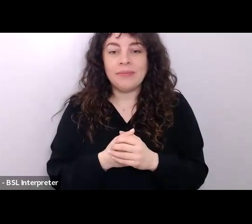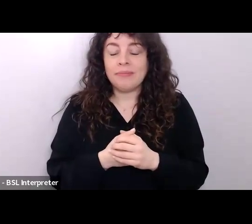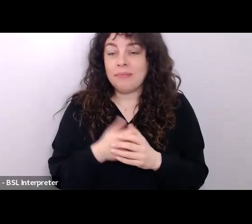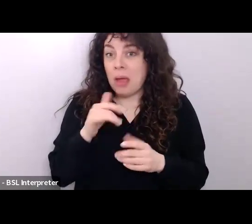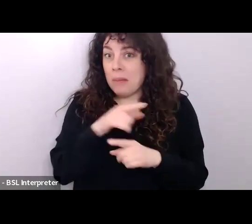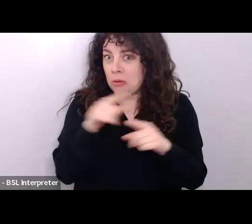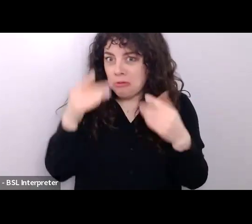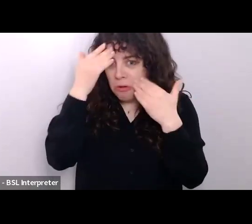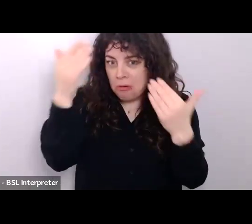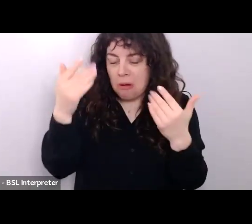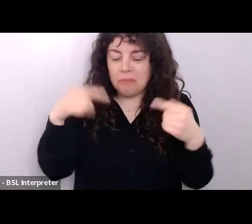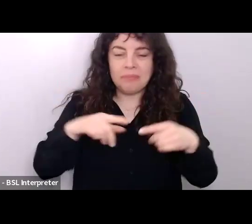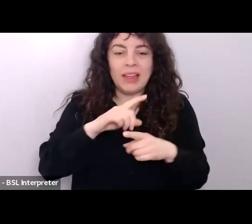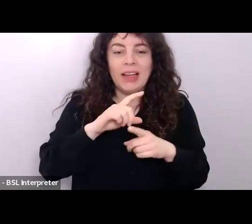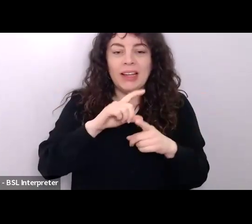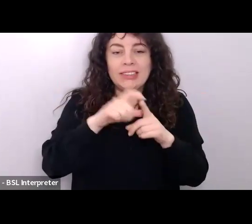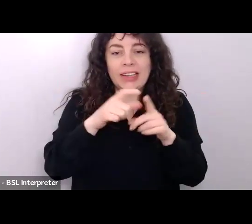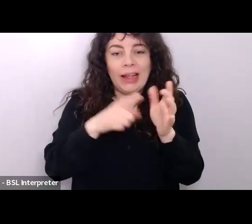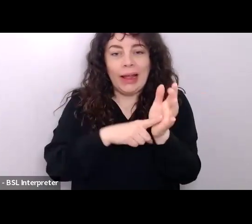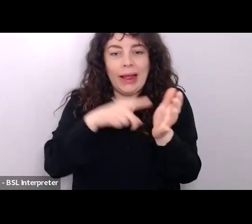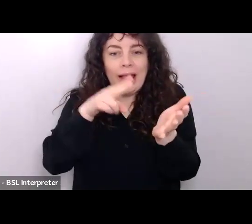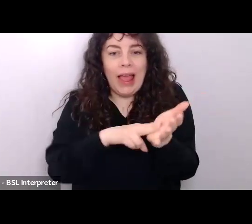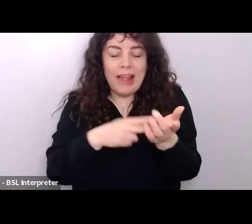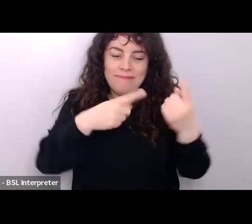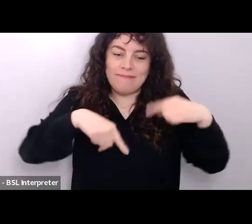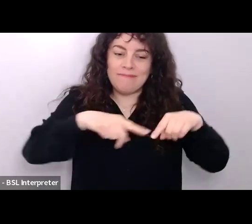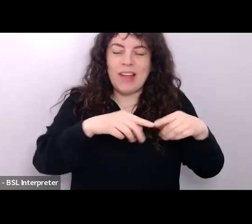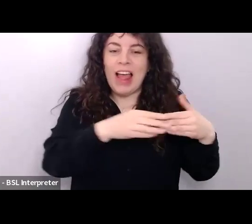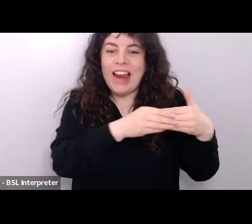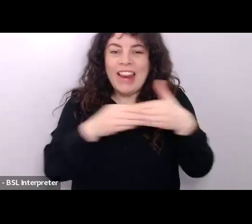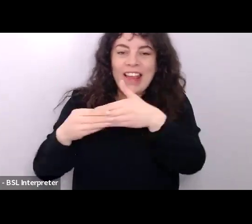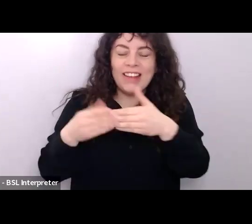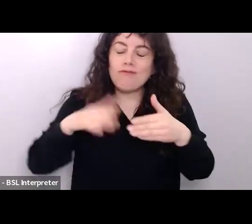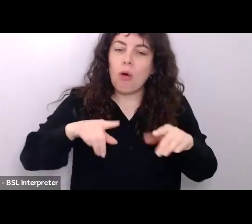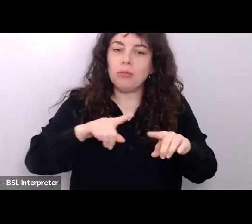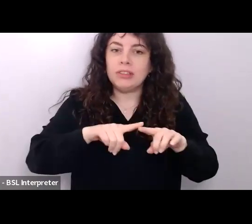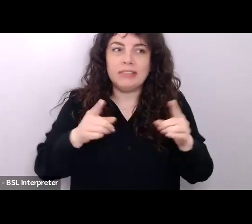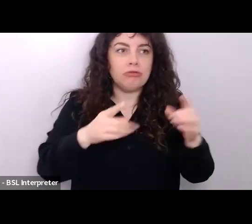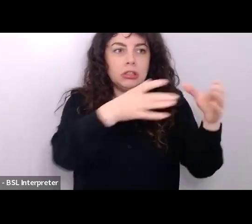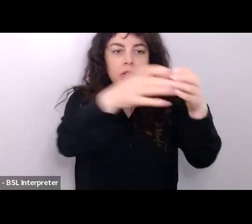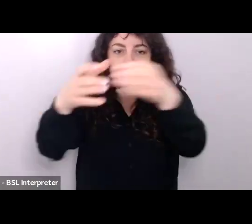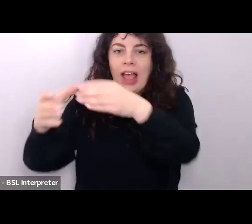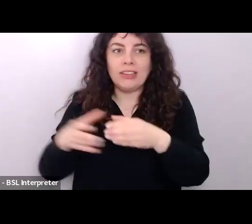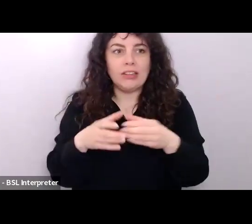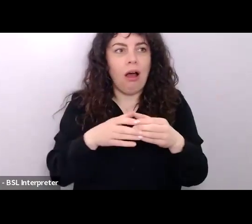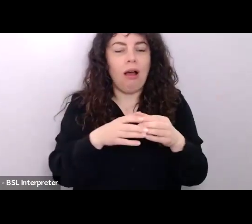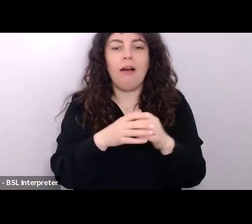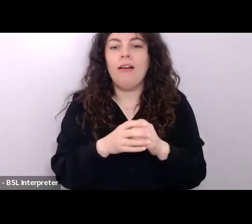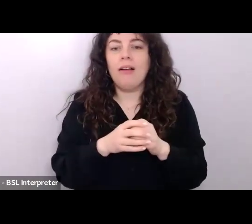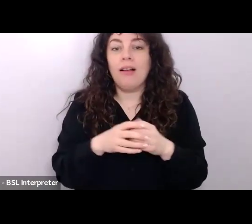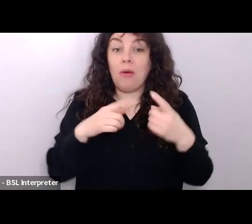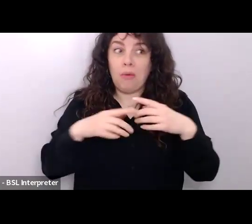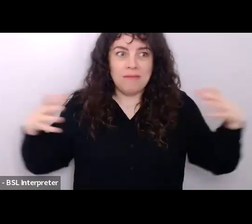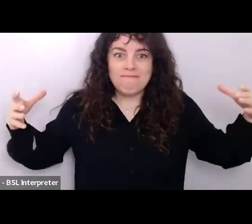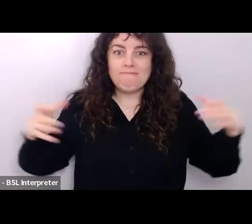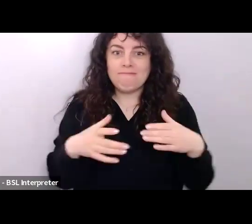know, the Disabled Leaders Network is a network of leaders in various different sectors who've all been identified, and we come together to